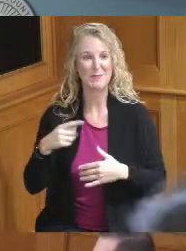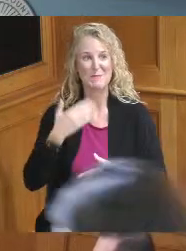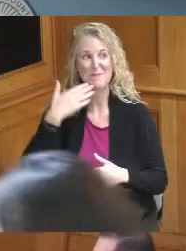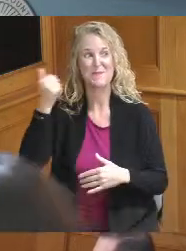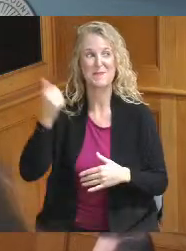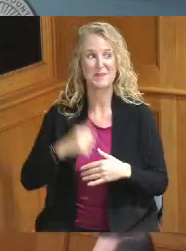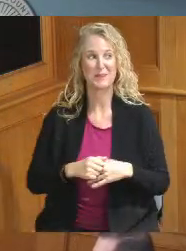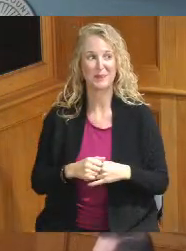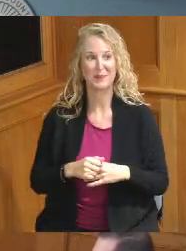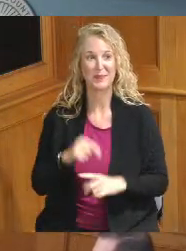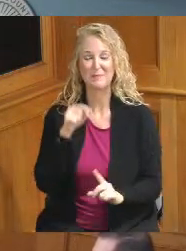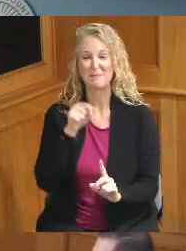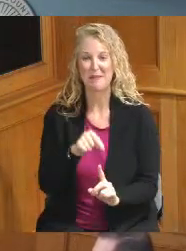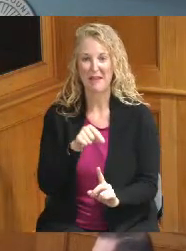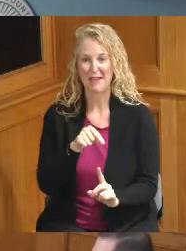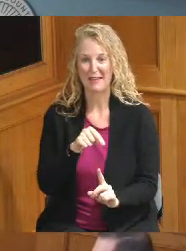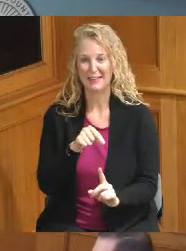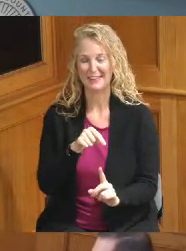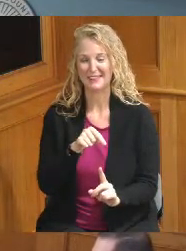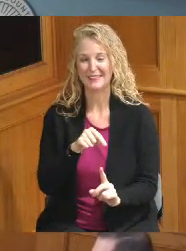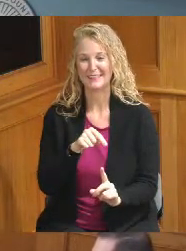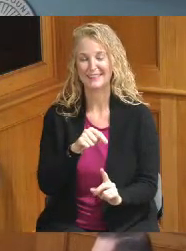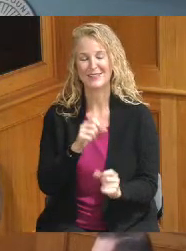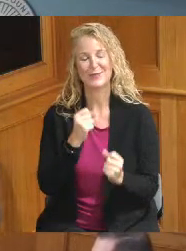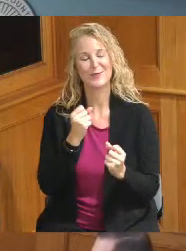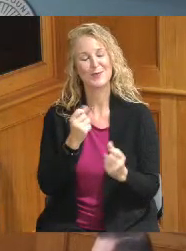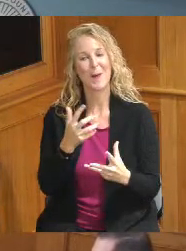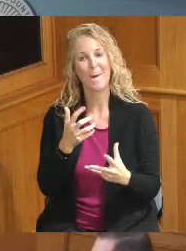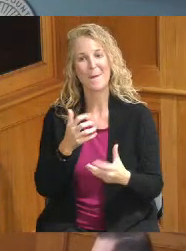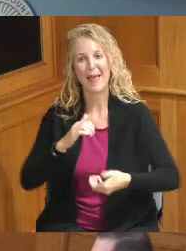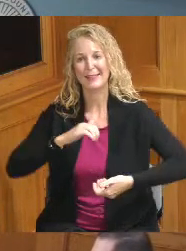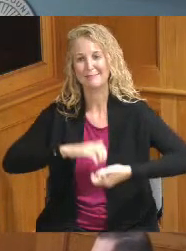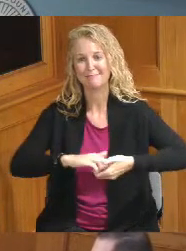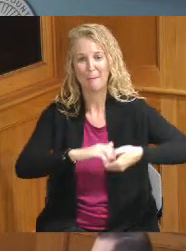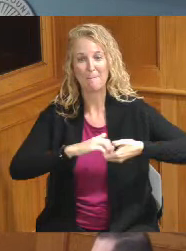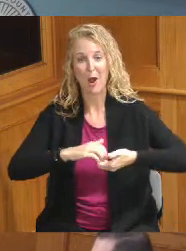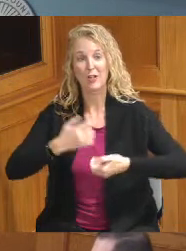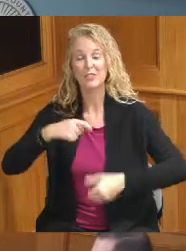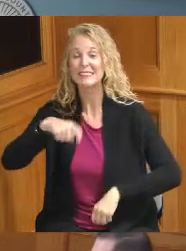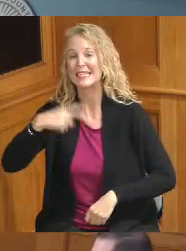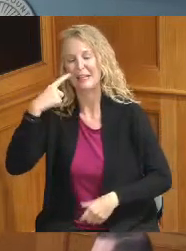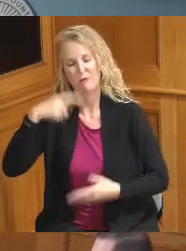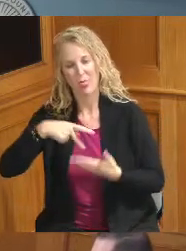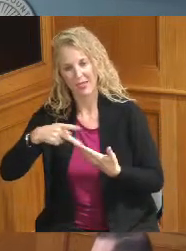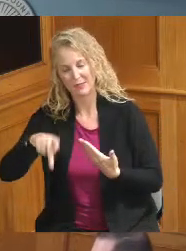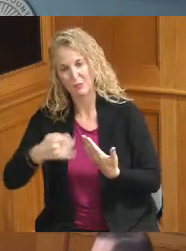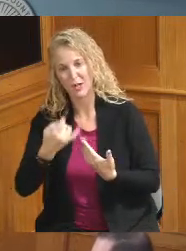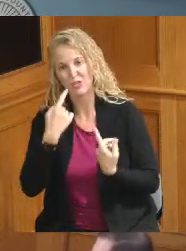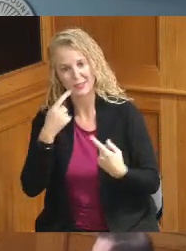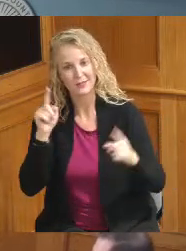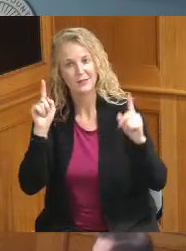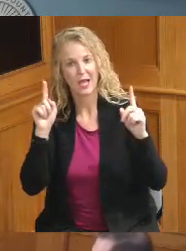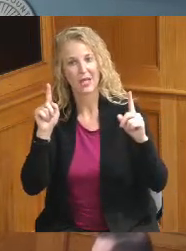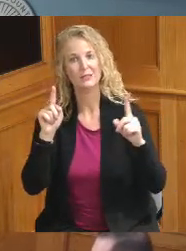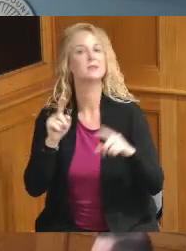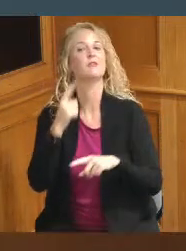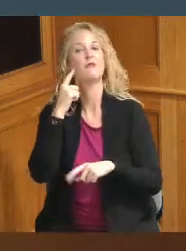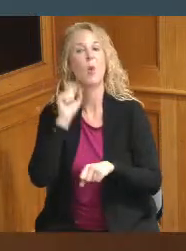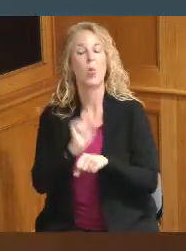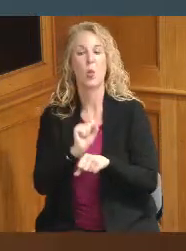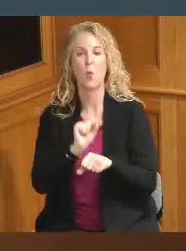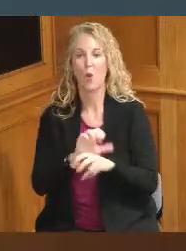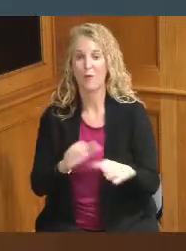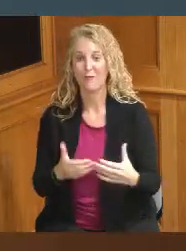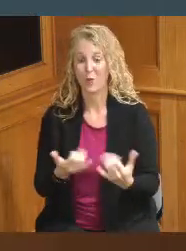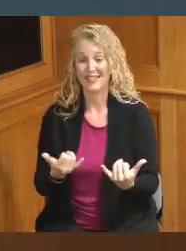Yeah. but there are so many partners that are needed for workforce, and